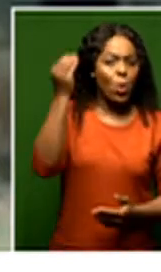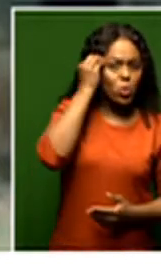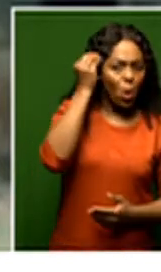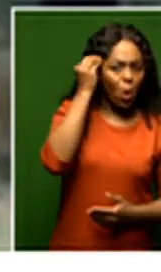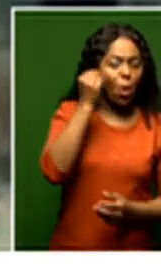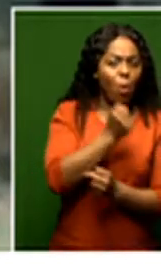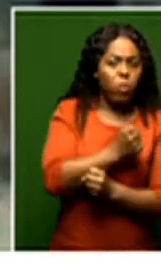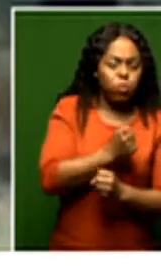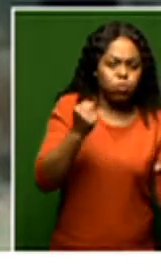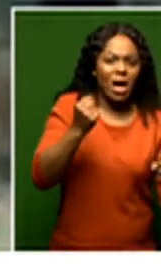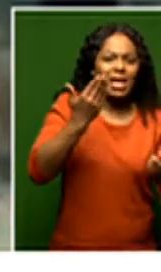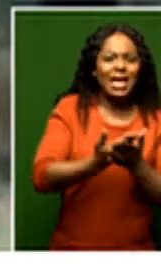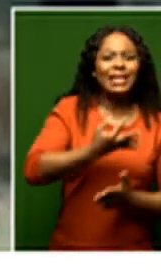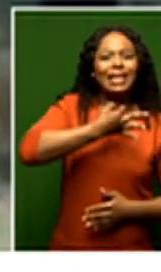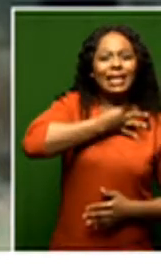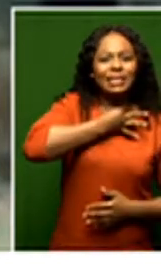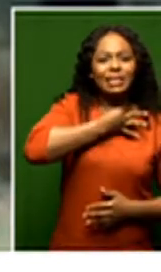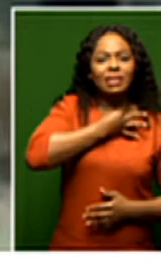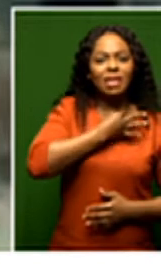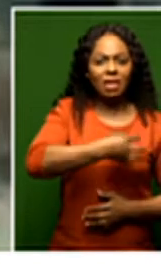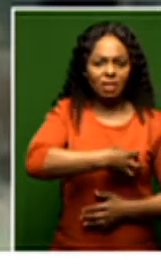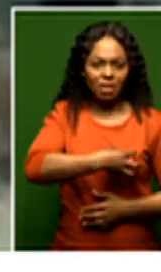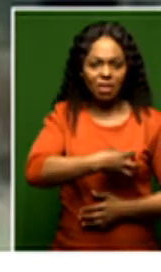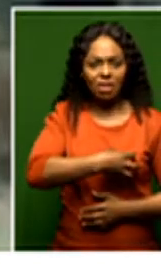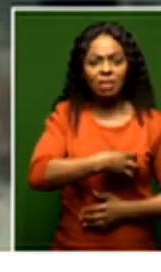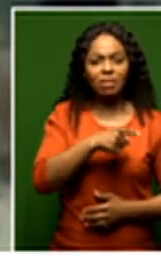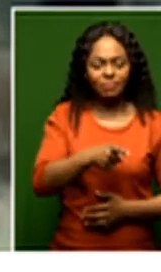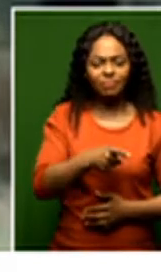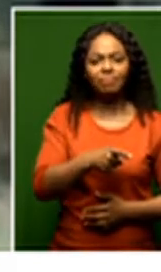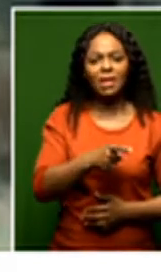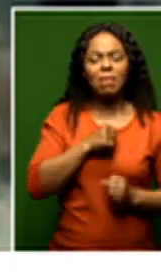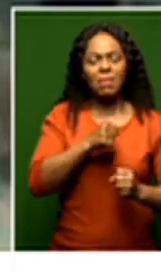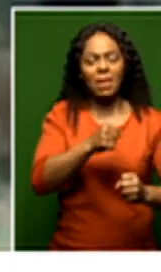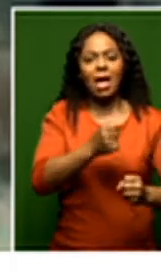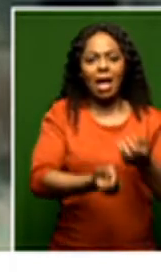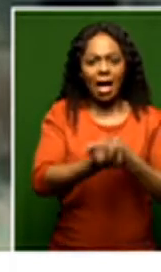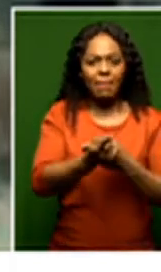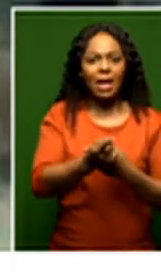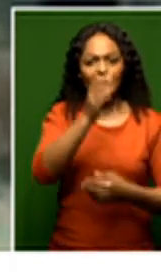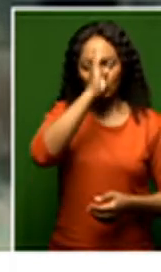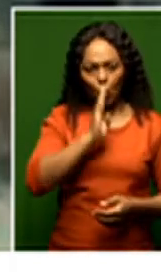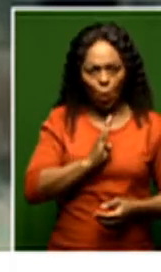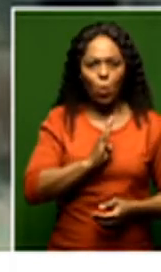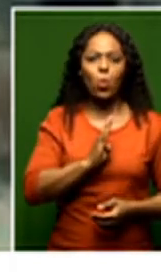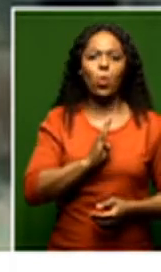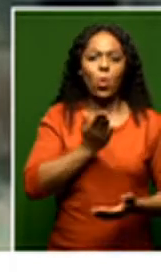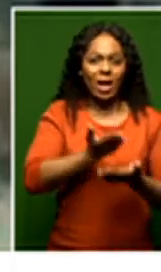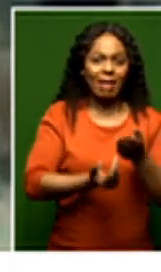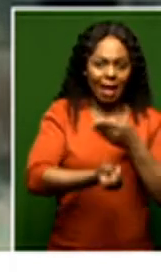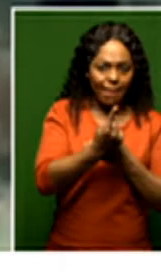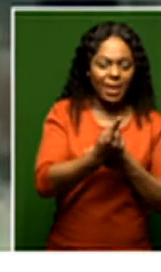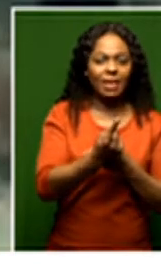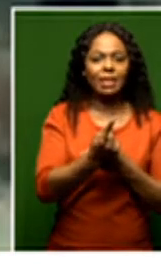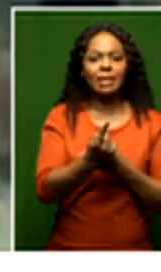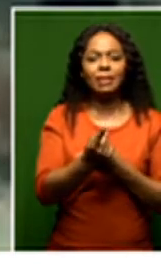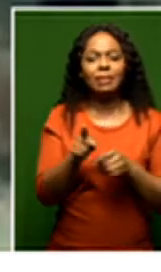obesity increases the risk of cardiovascular disease, mm-hmm. that's heart attacks, strokes, atherosclerosis. It also increases your risk